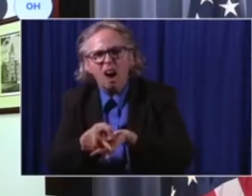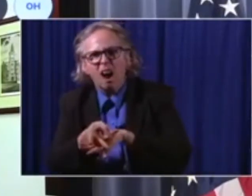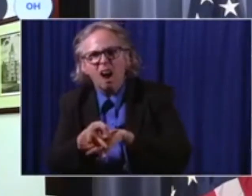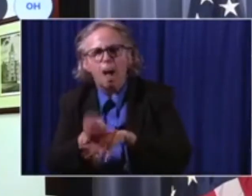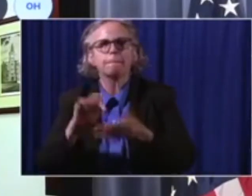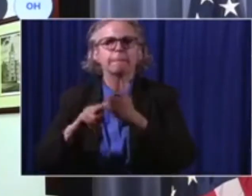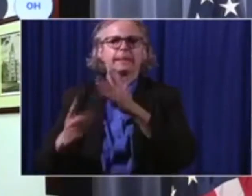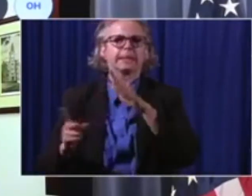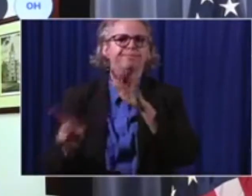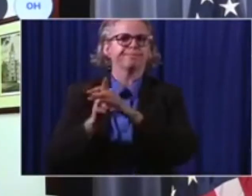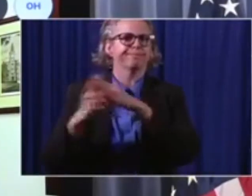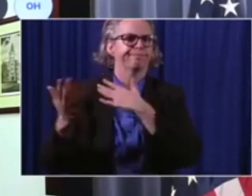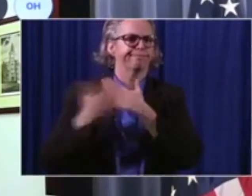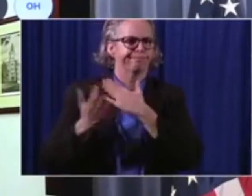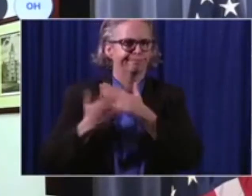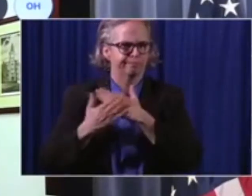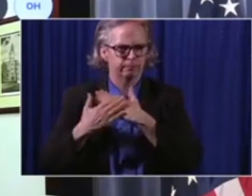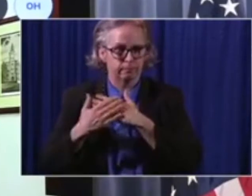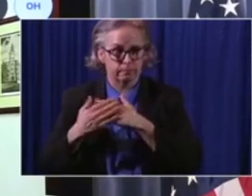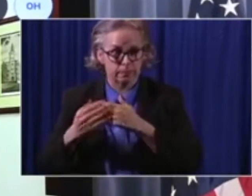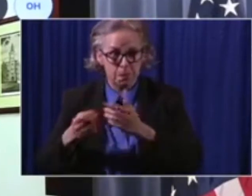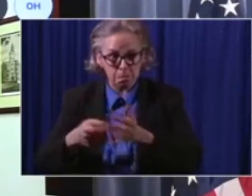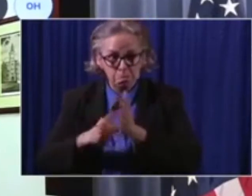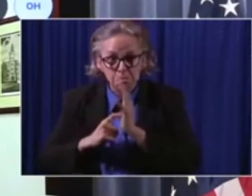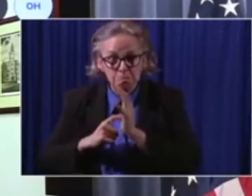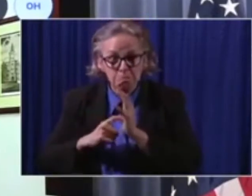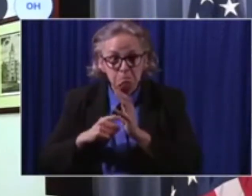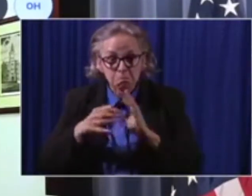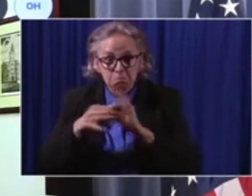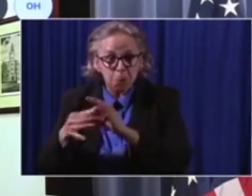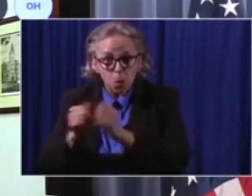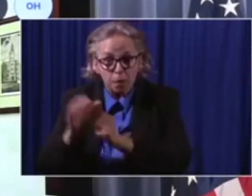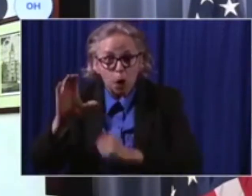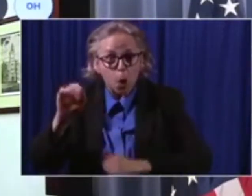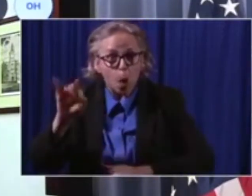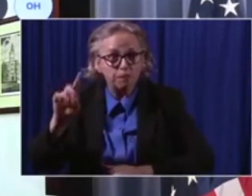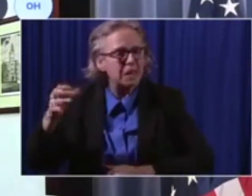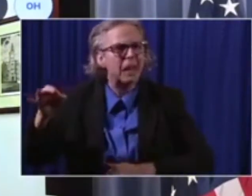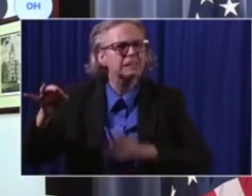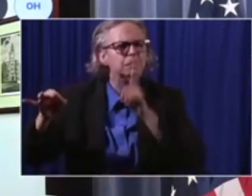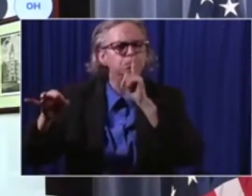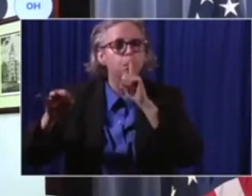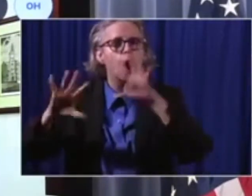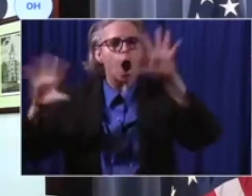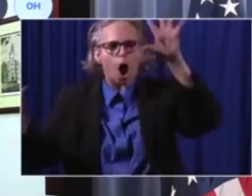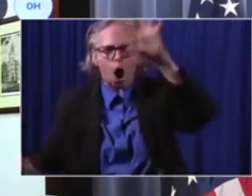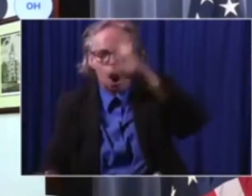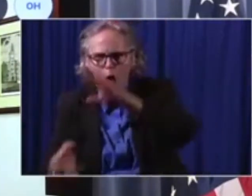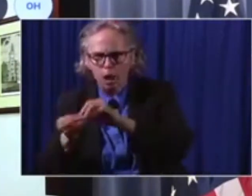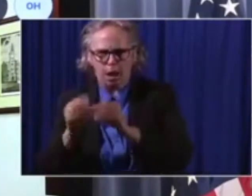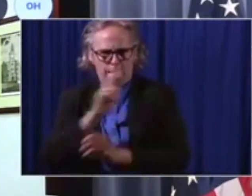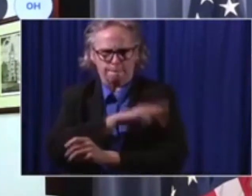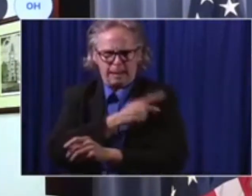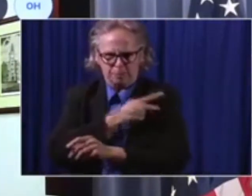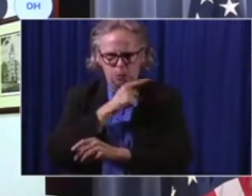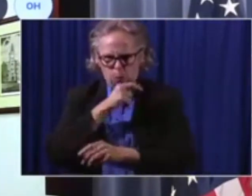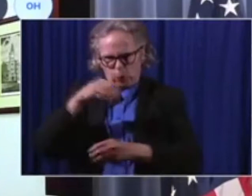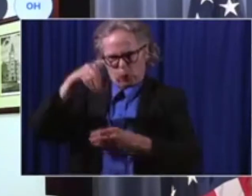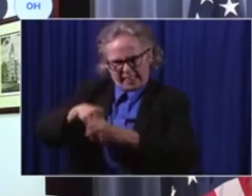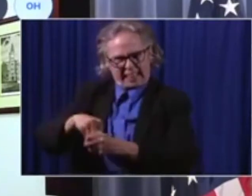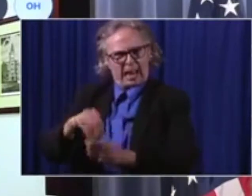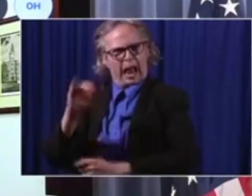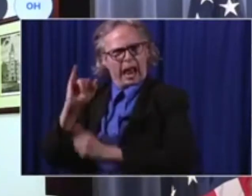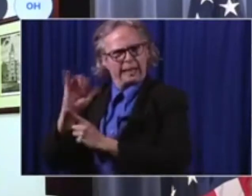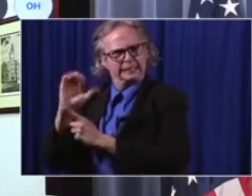is a metric of is how full are our hospitals, because if all of the other things are trending, showing worsening signs